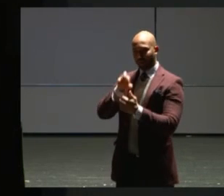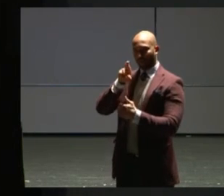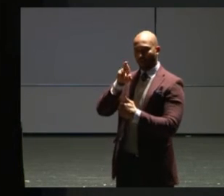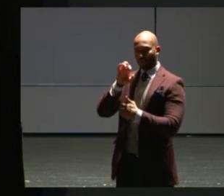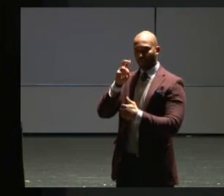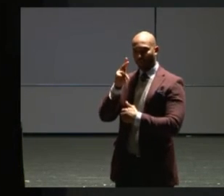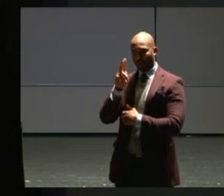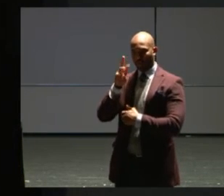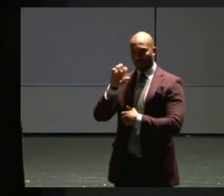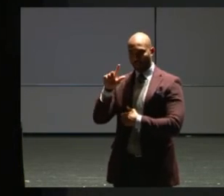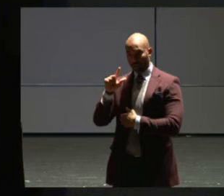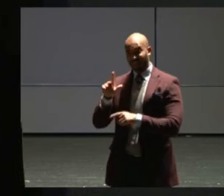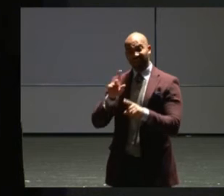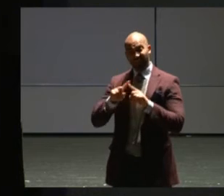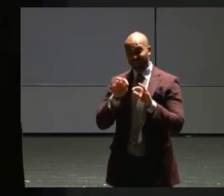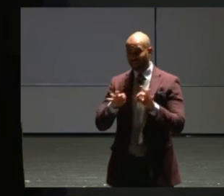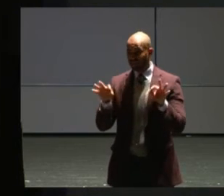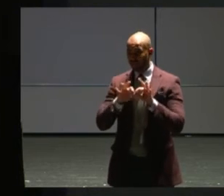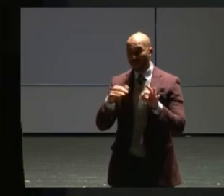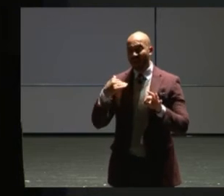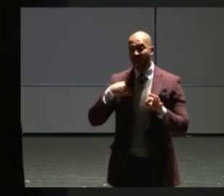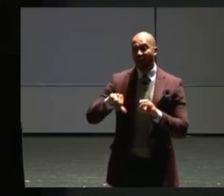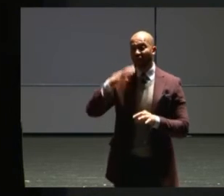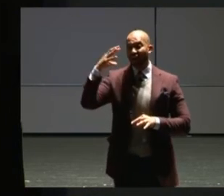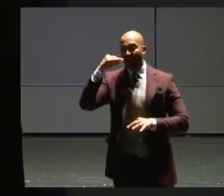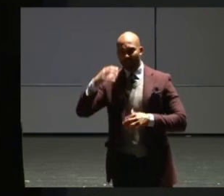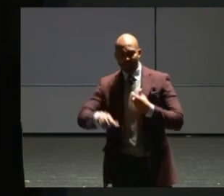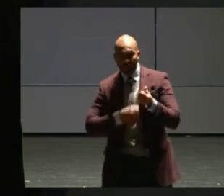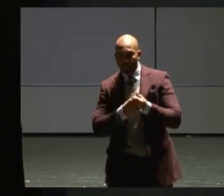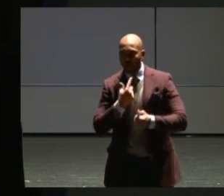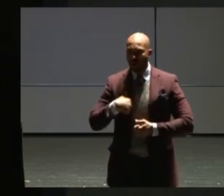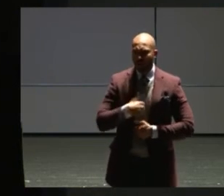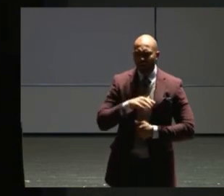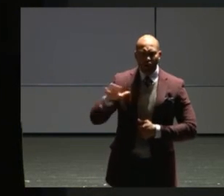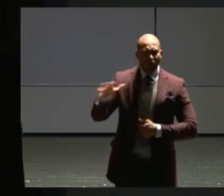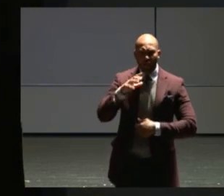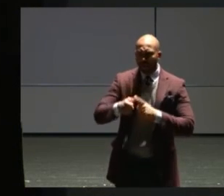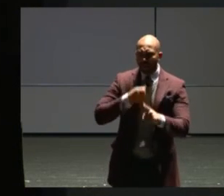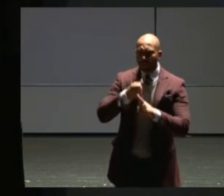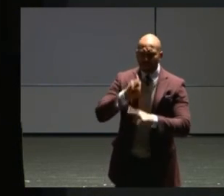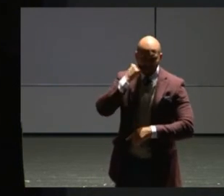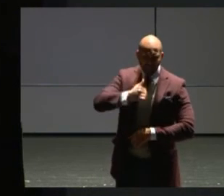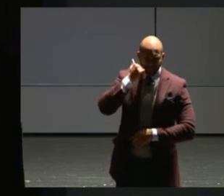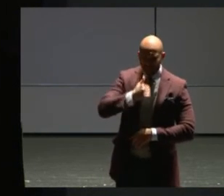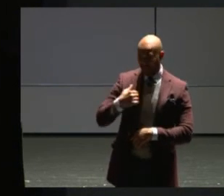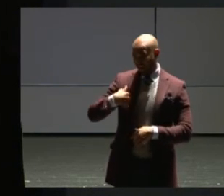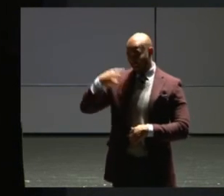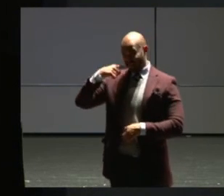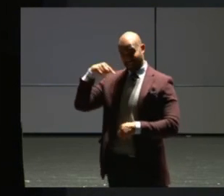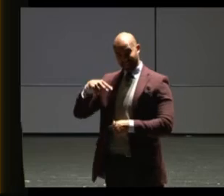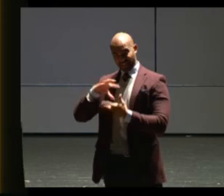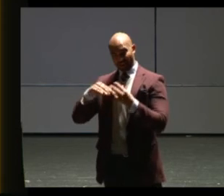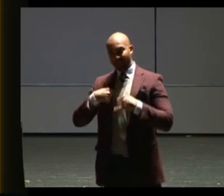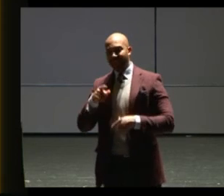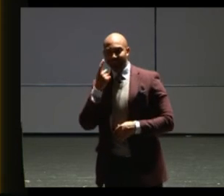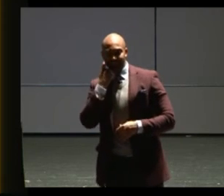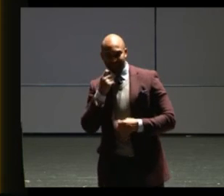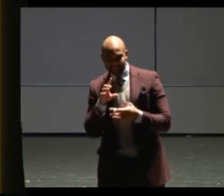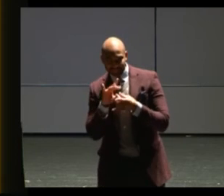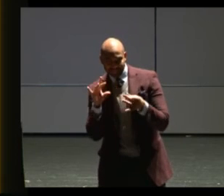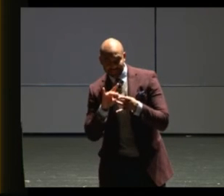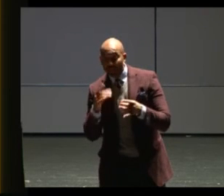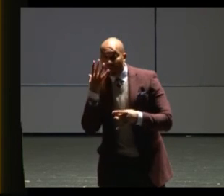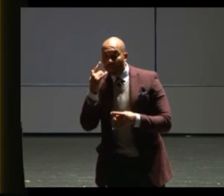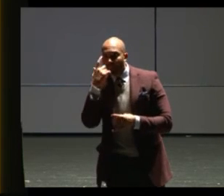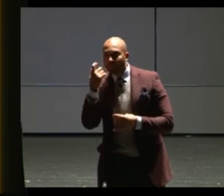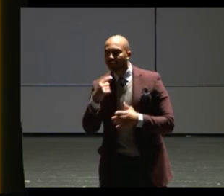advocacy. It's the kind of things that you see and you impact every day. But I think the story is particularly powerful because it